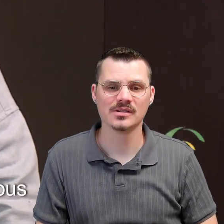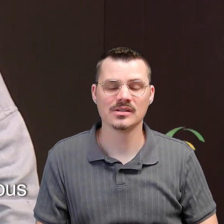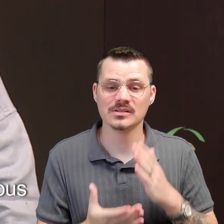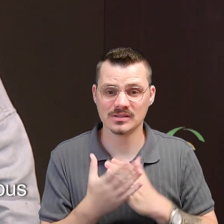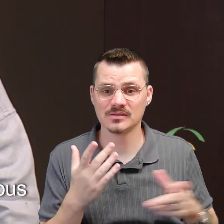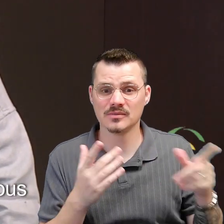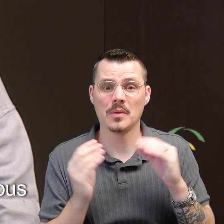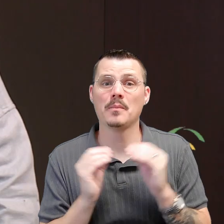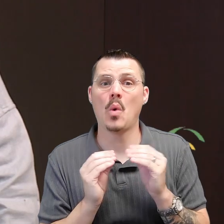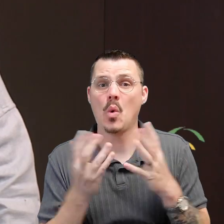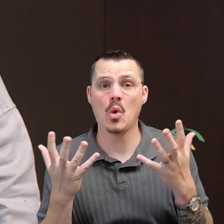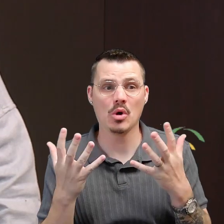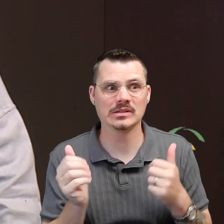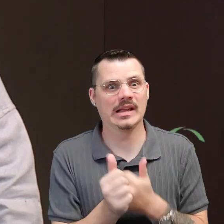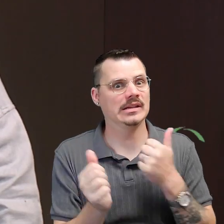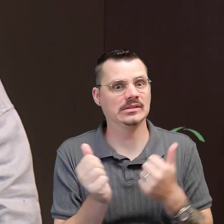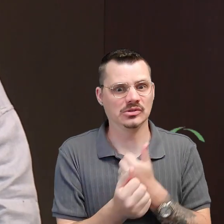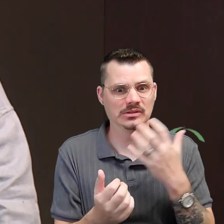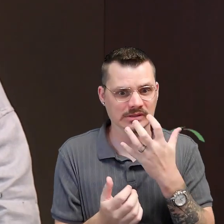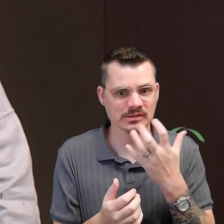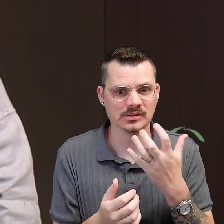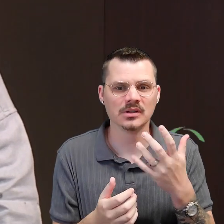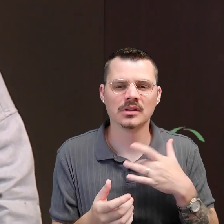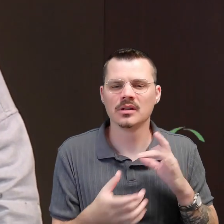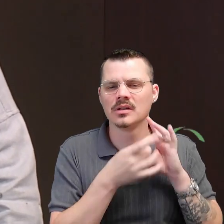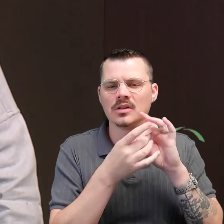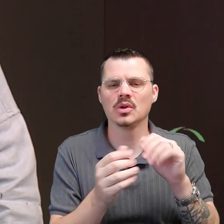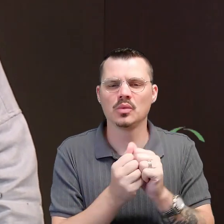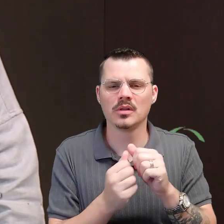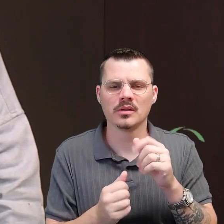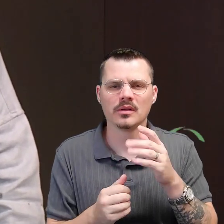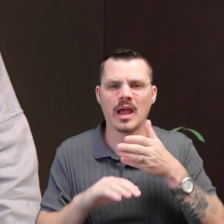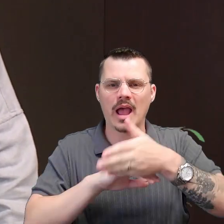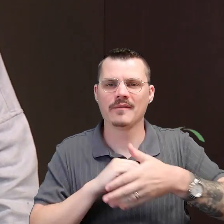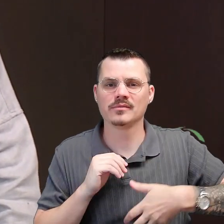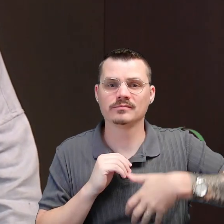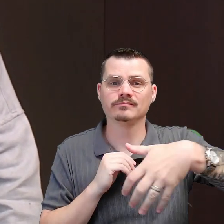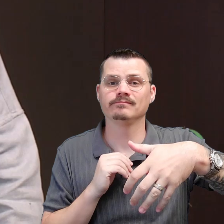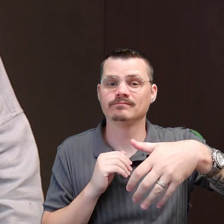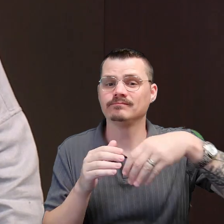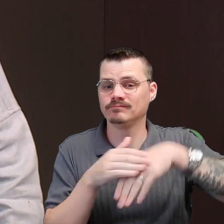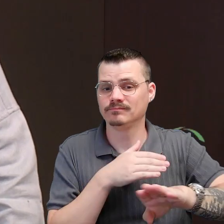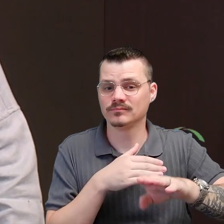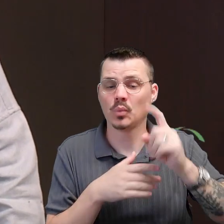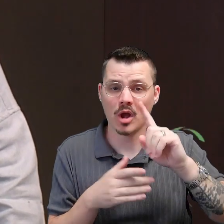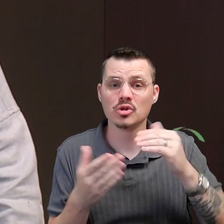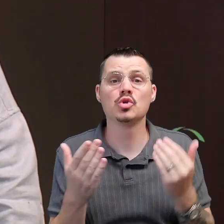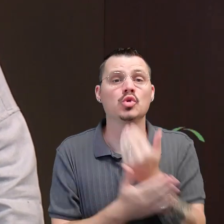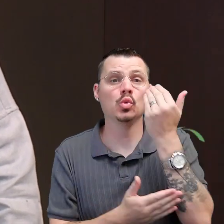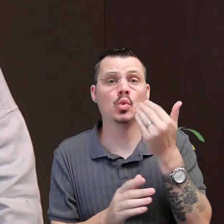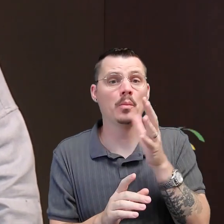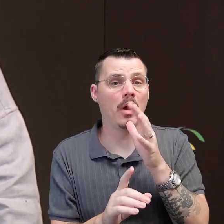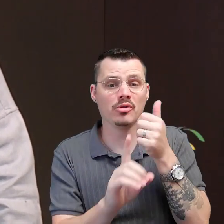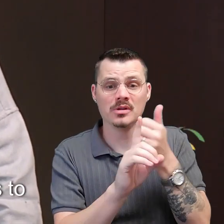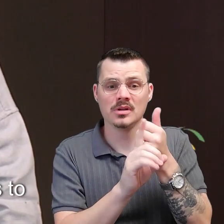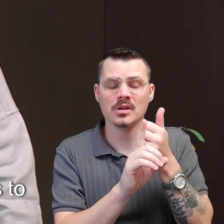more horrifying dangerous delusions are involved in postpartum psychosis, where the new mother is